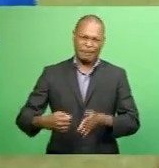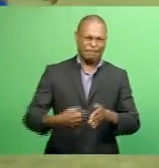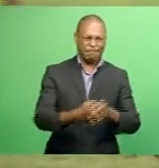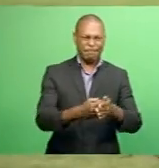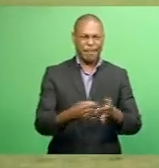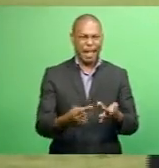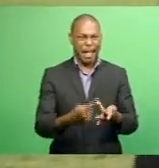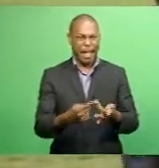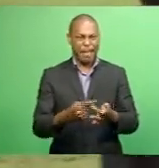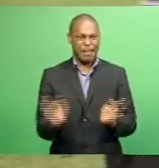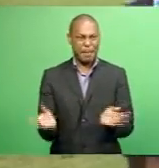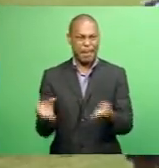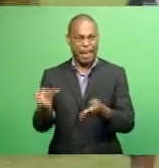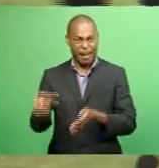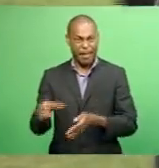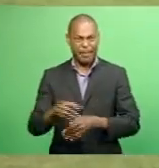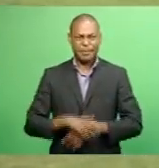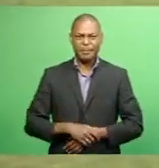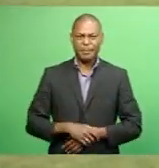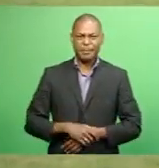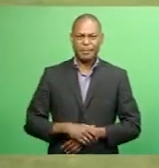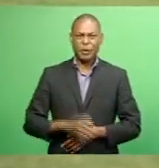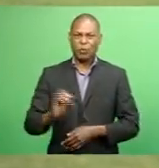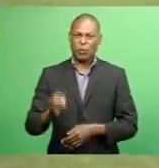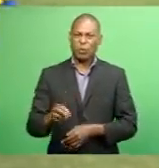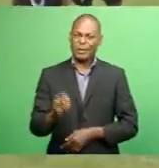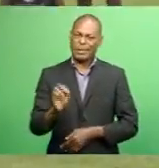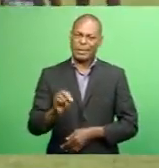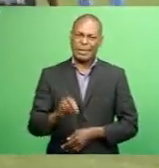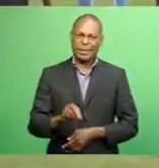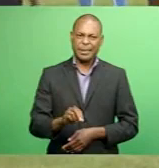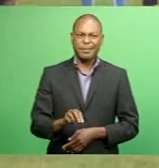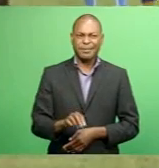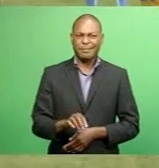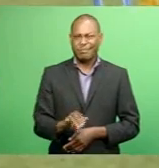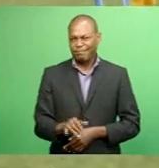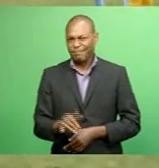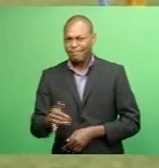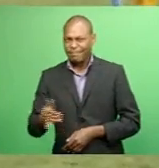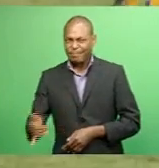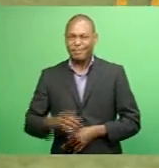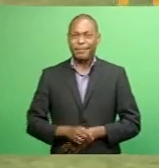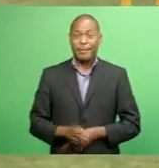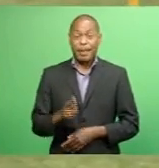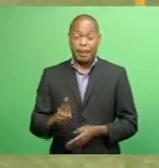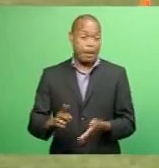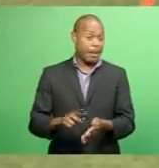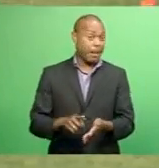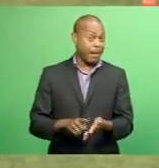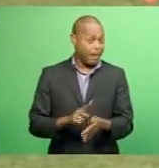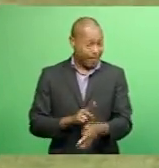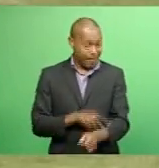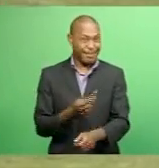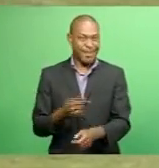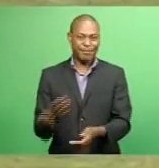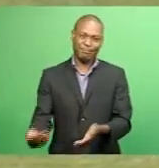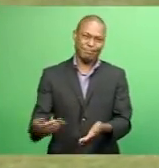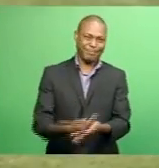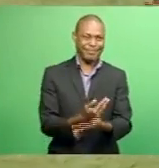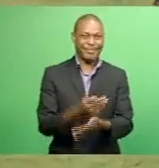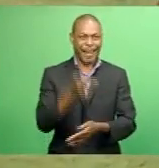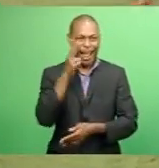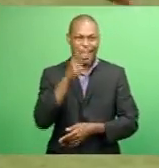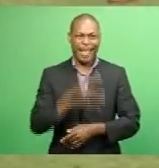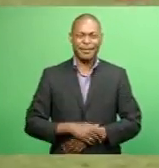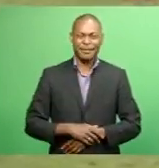player. Zaid had to come off as he had a cut above his forehead. He later went back into the field of play after being attended to by the